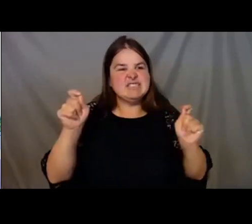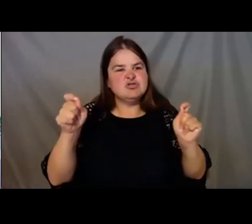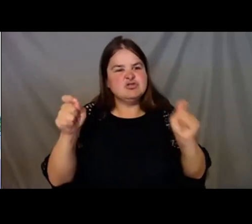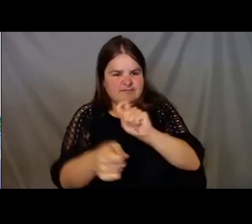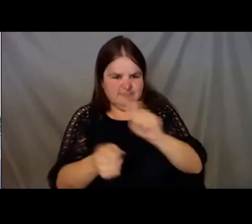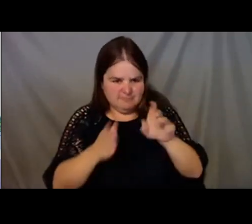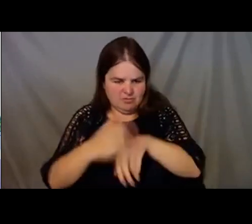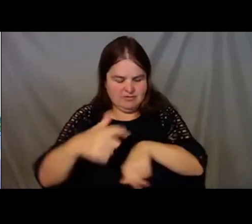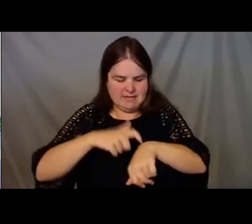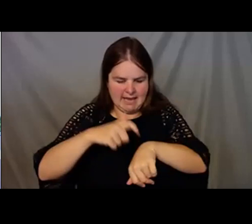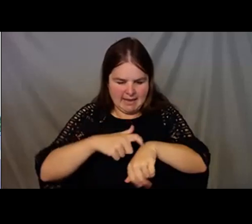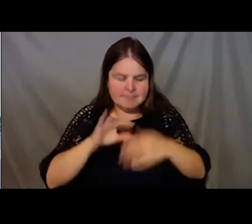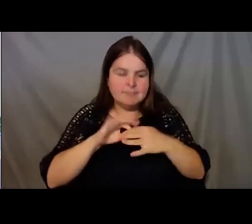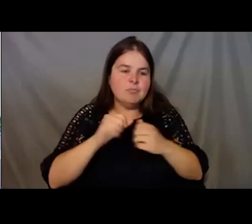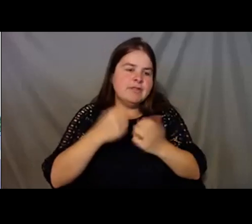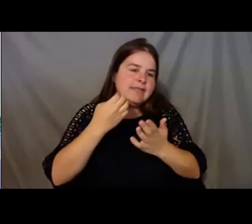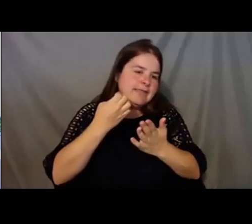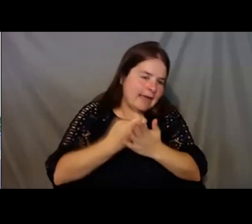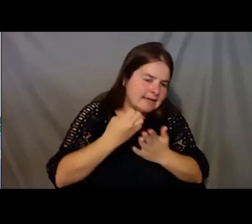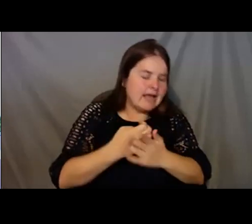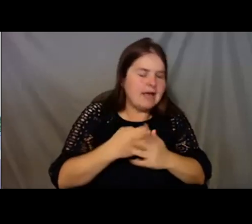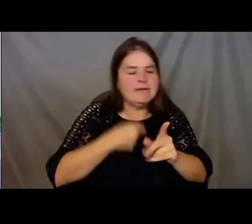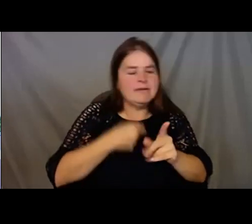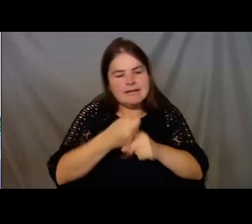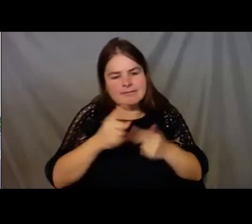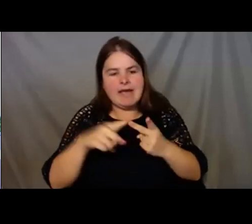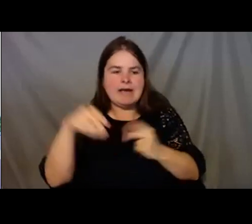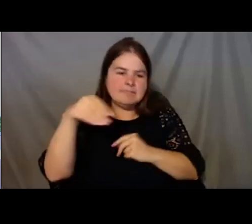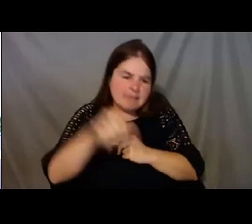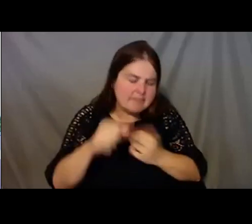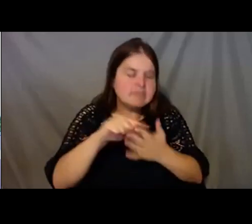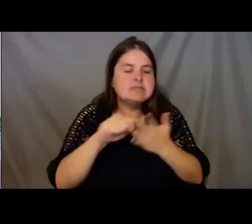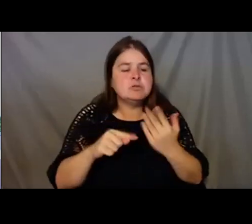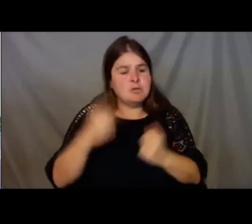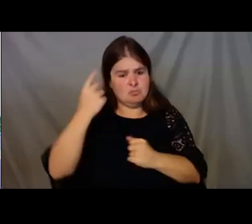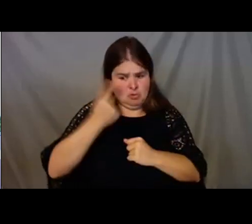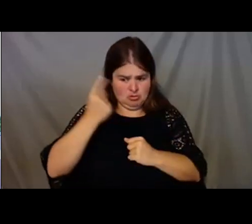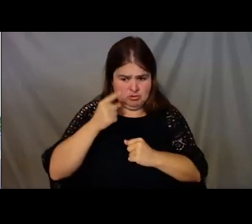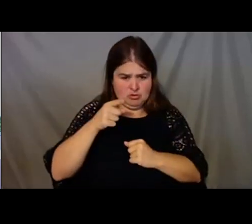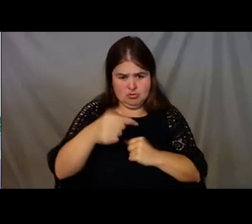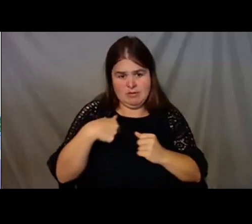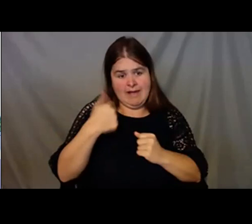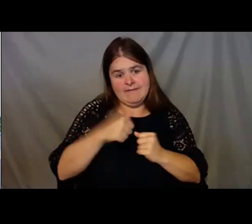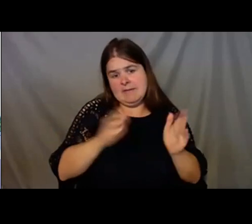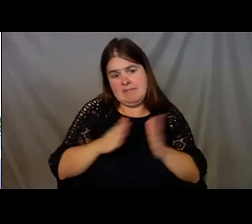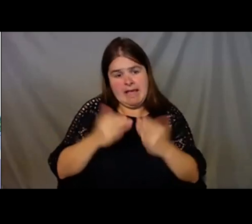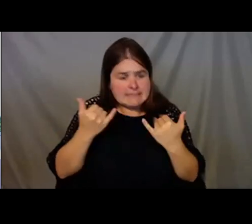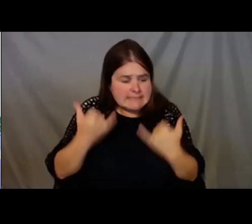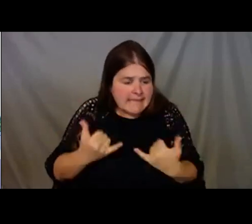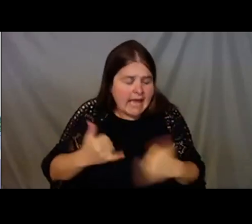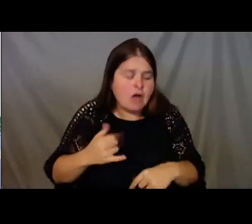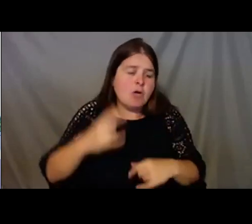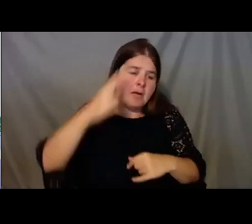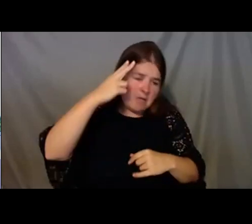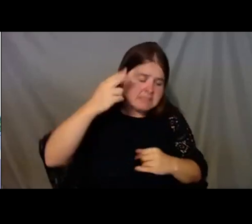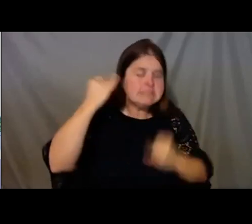of economic impact payments and things like that. So I'm wondering if you have any plans now, hypotheses, or ideas about